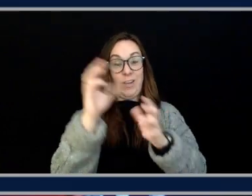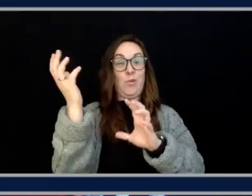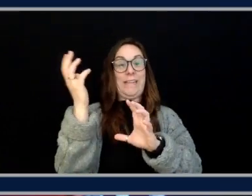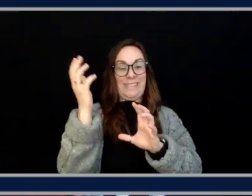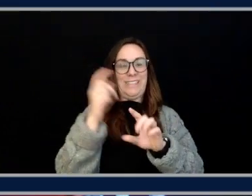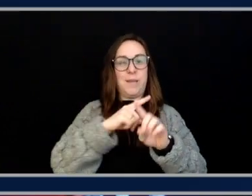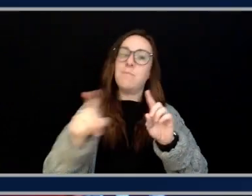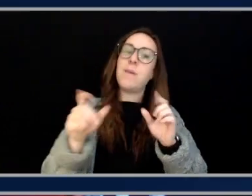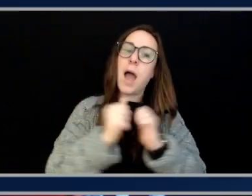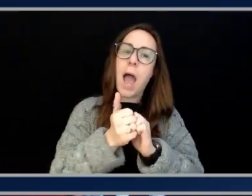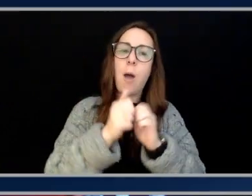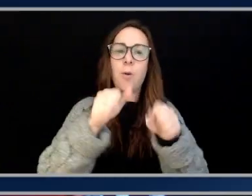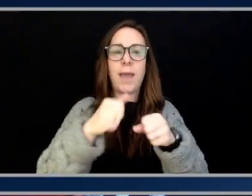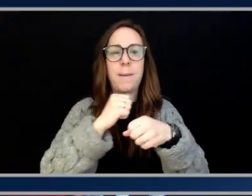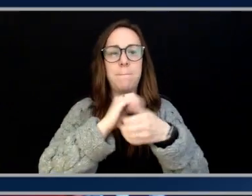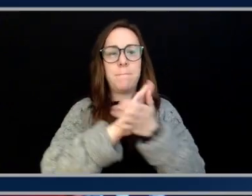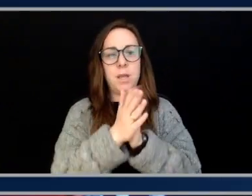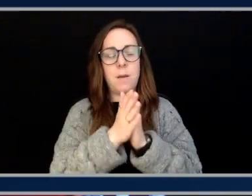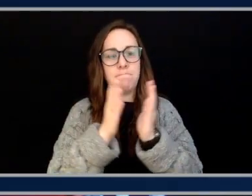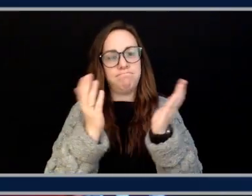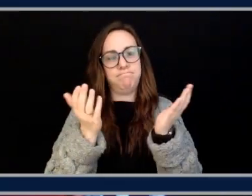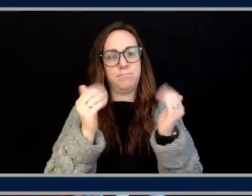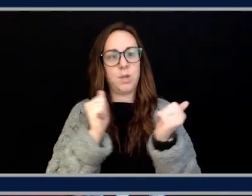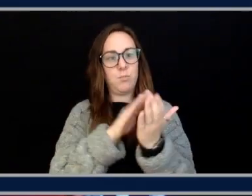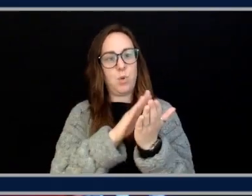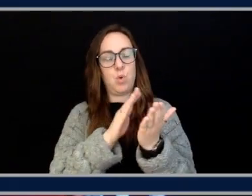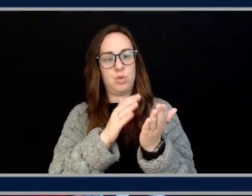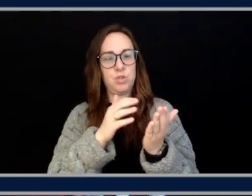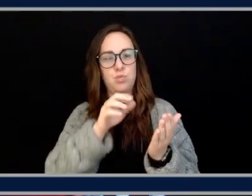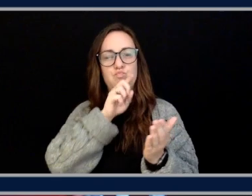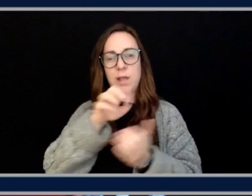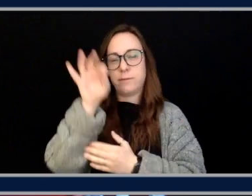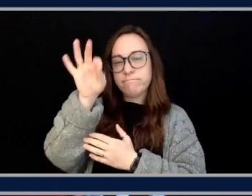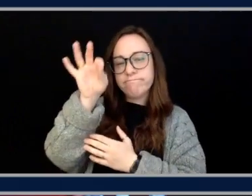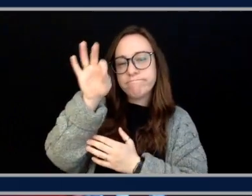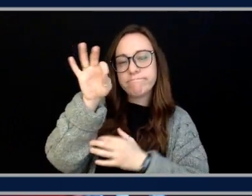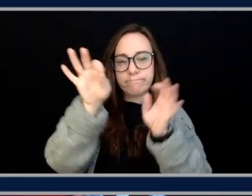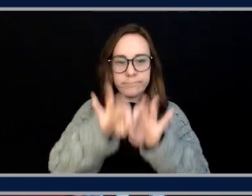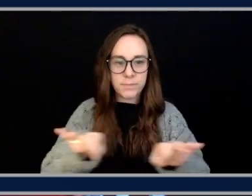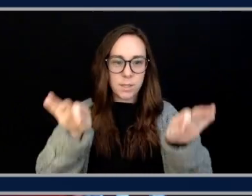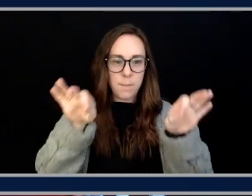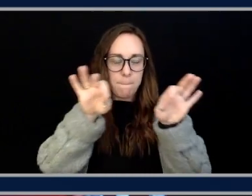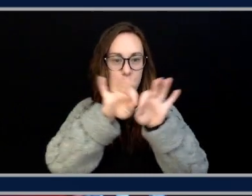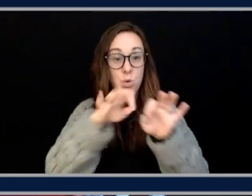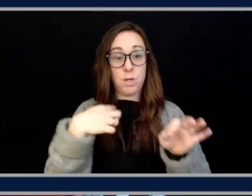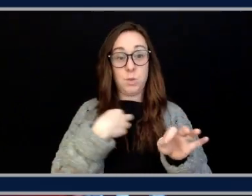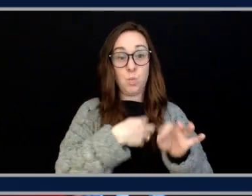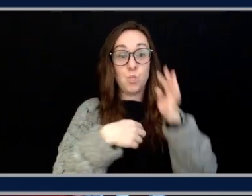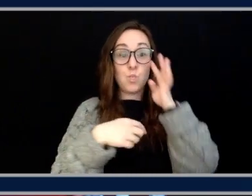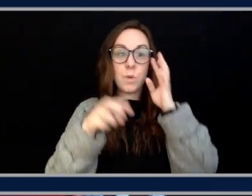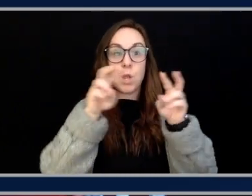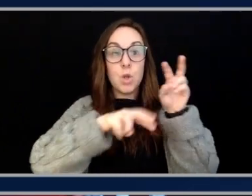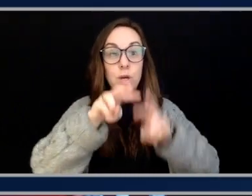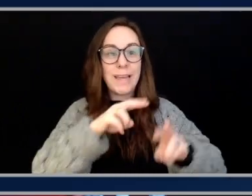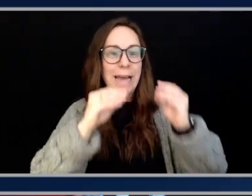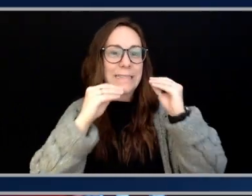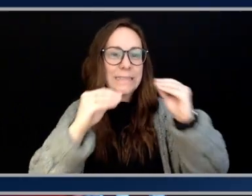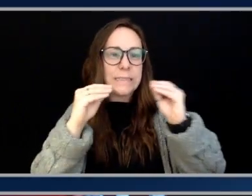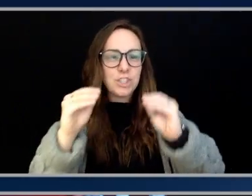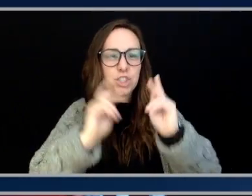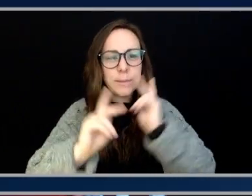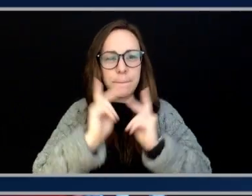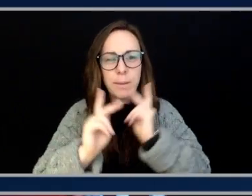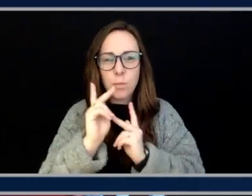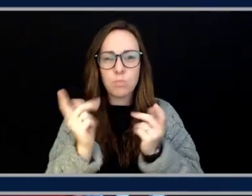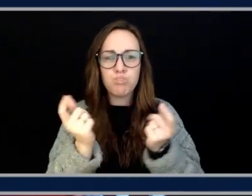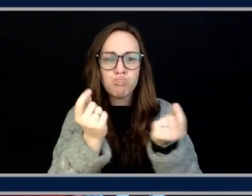it approachable, and that's the one thing that I always harp on when we're looking at teaching individuals. Right now on the